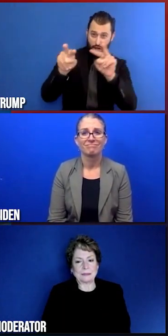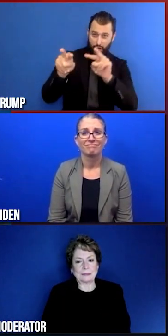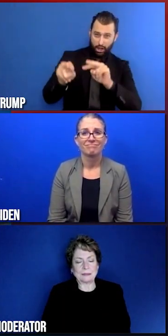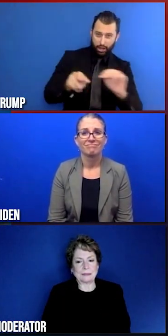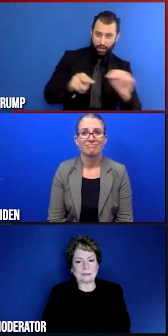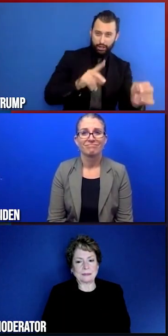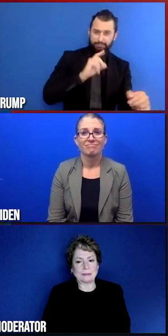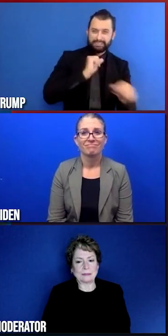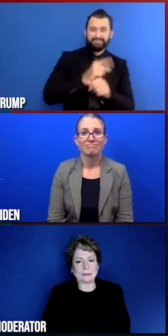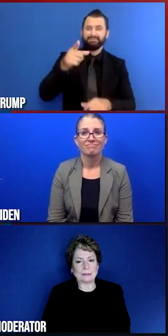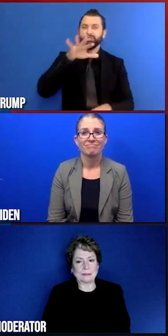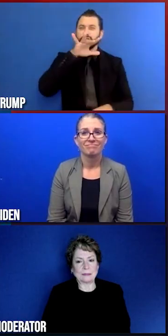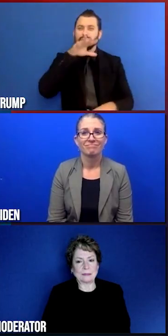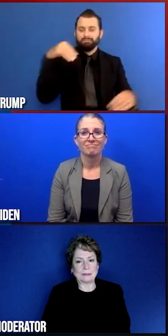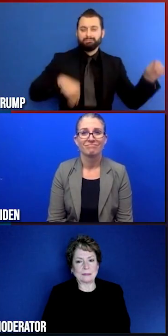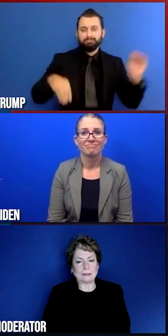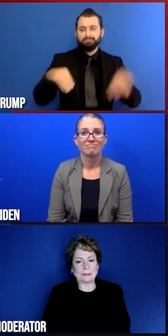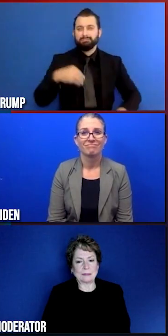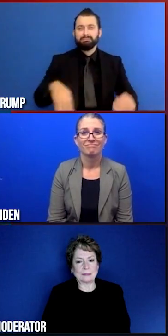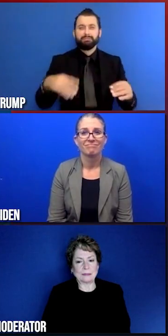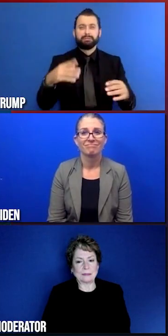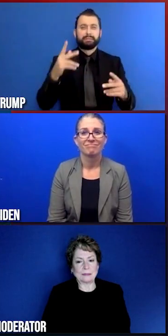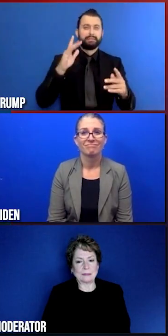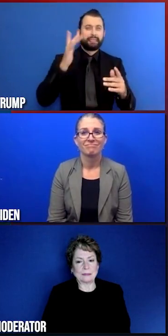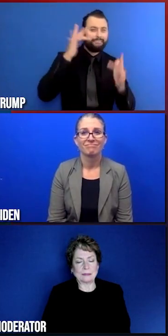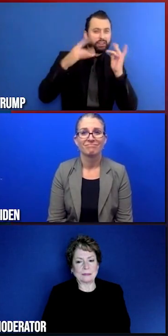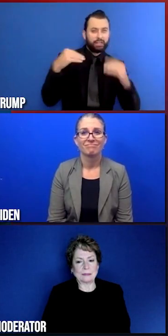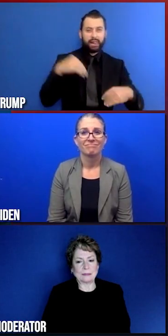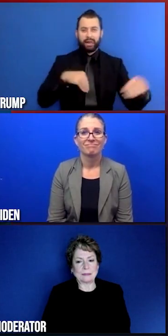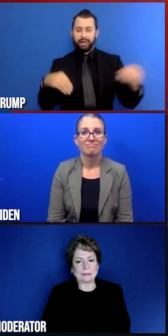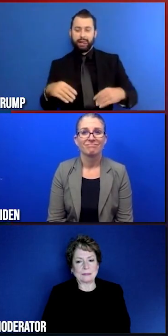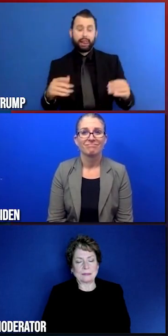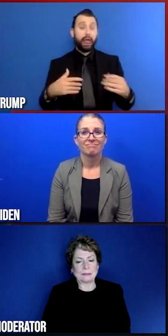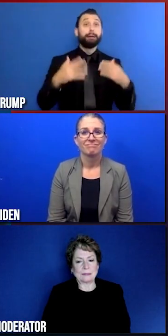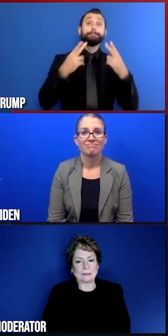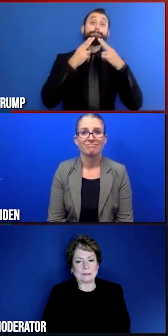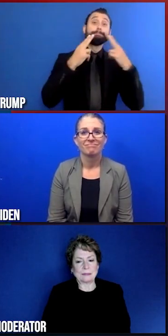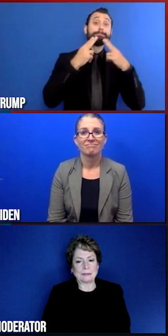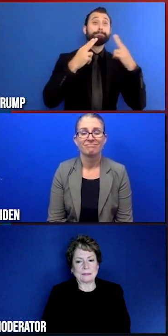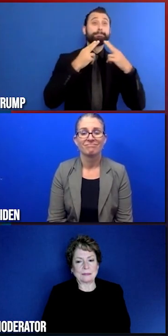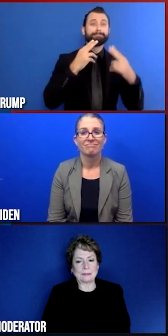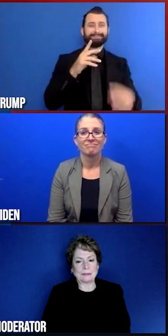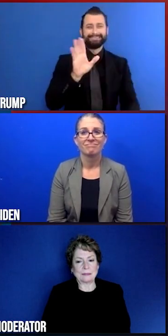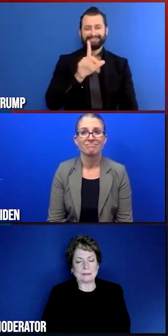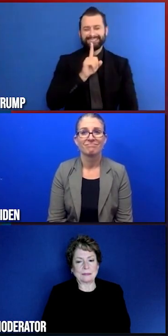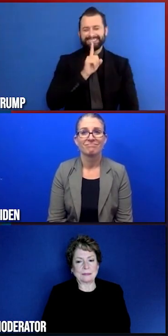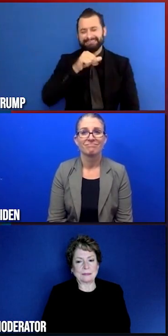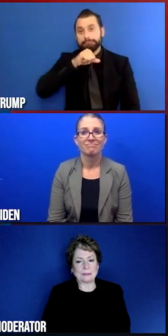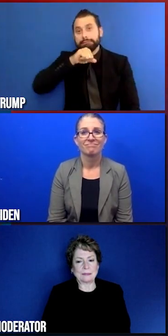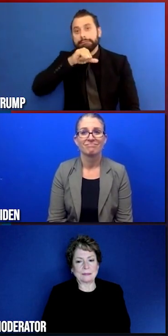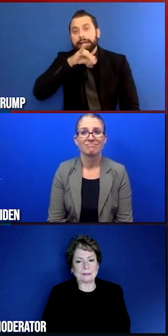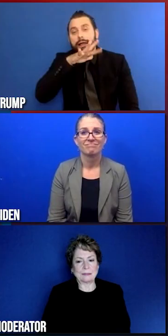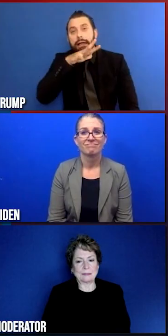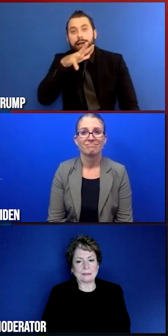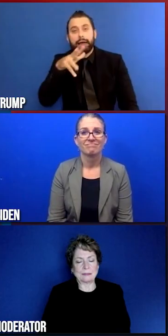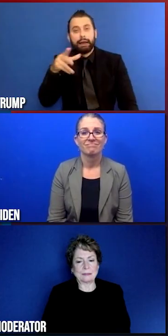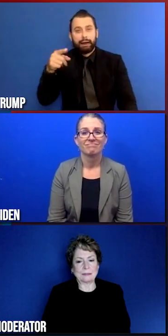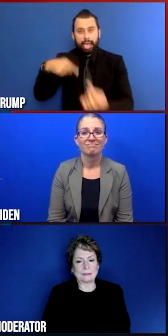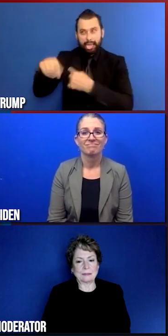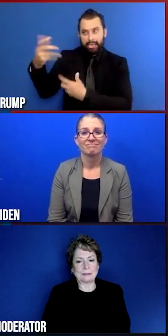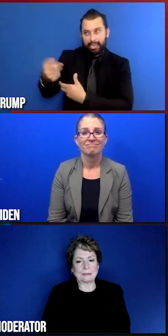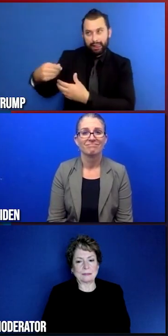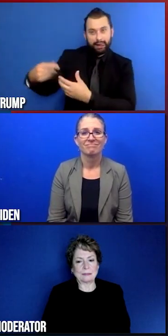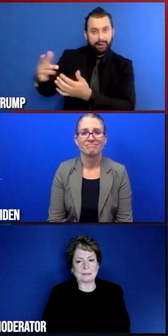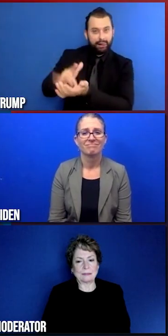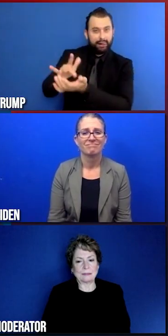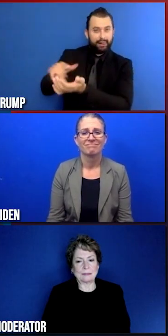me the stuff about how you're this innocent baby. Joe, they're calling you a corrupt politician. Nobody. President Trump, I want to stay on